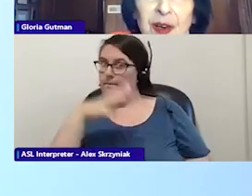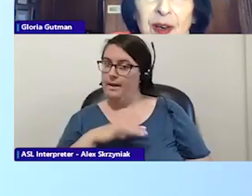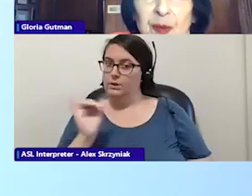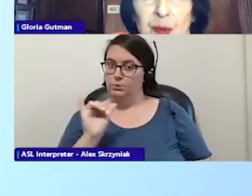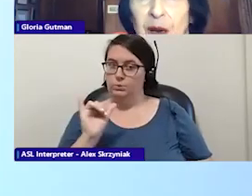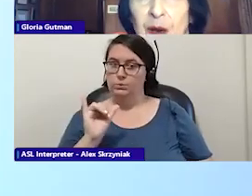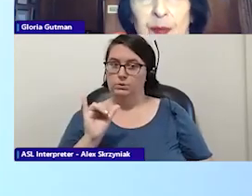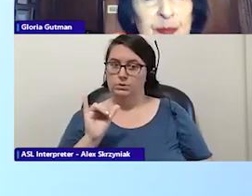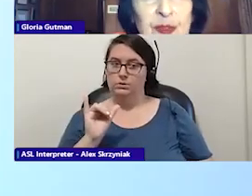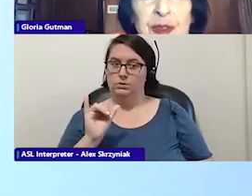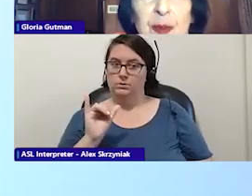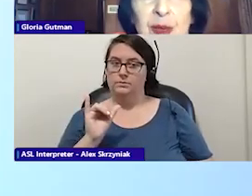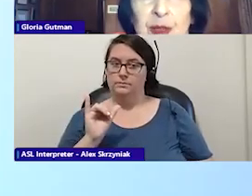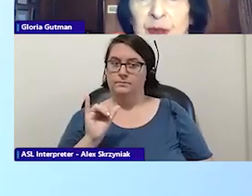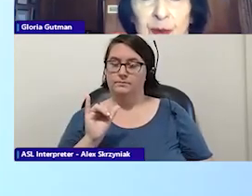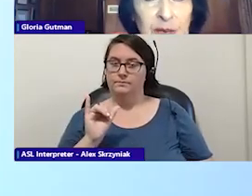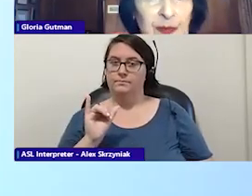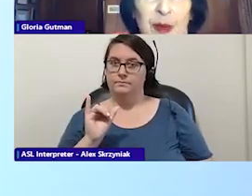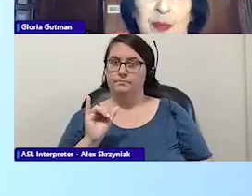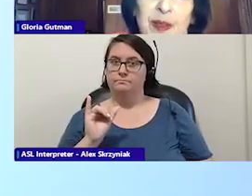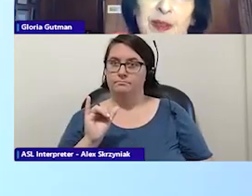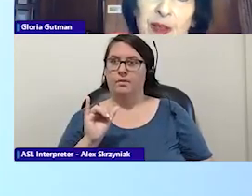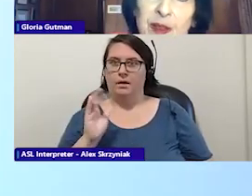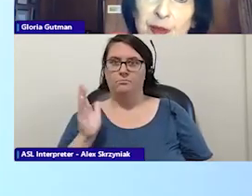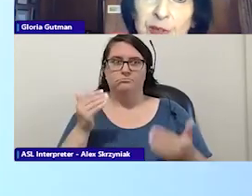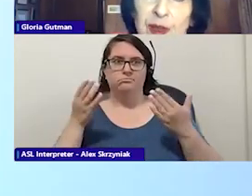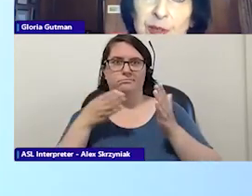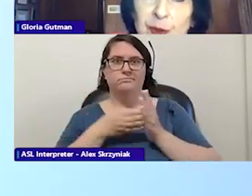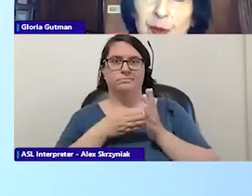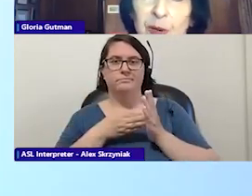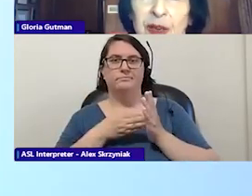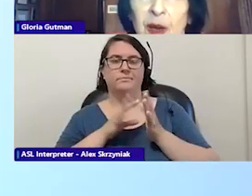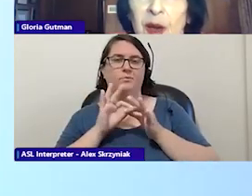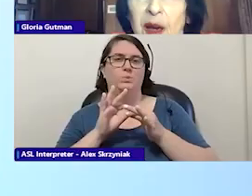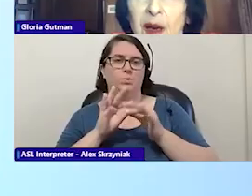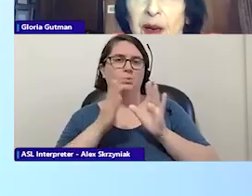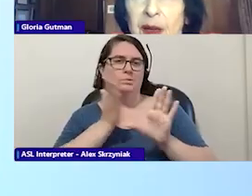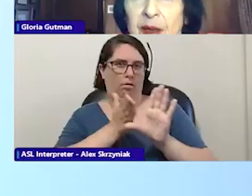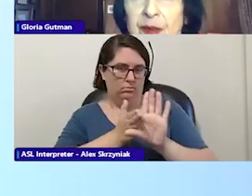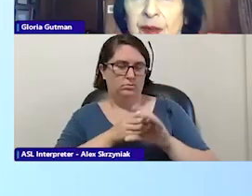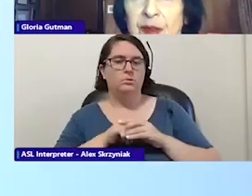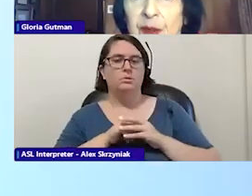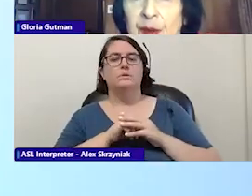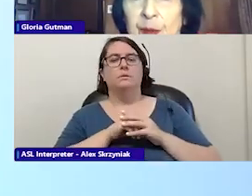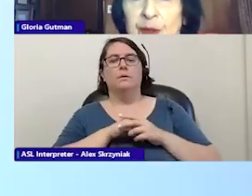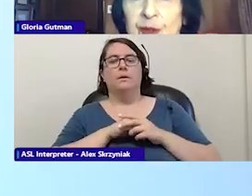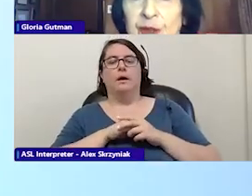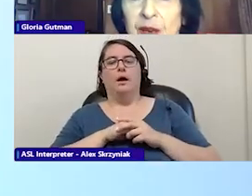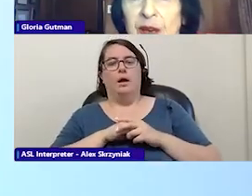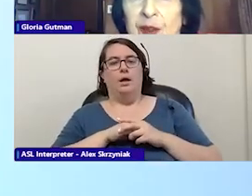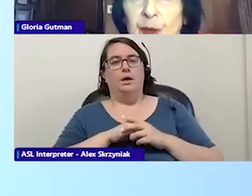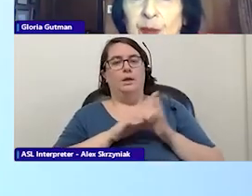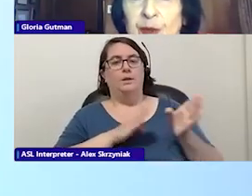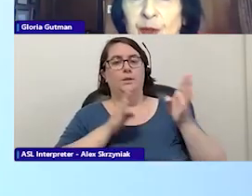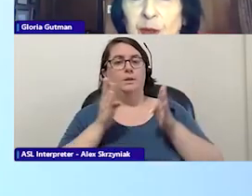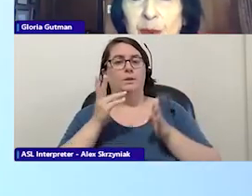that are victimizing them in a psychological way. And here we see,